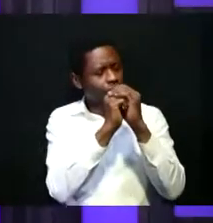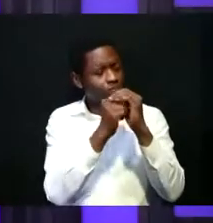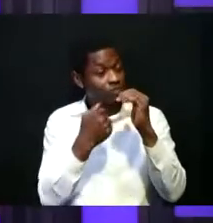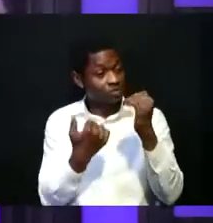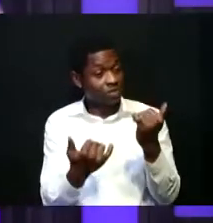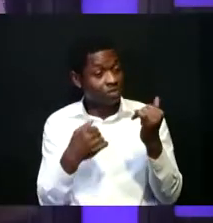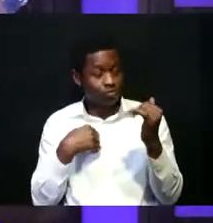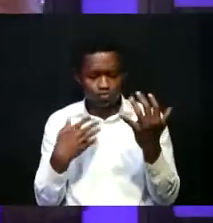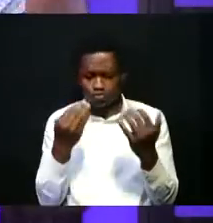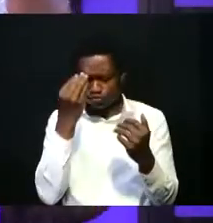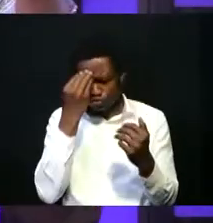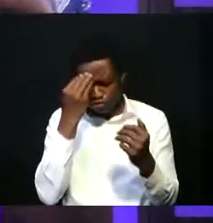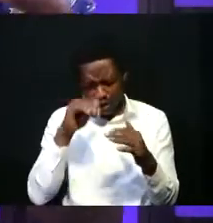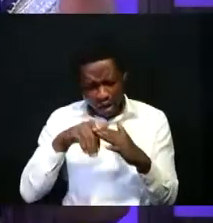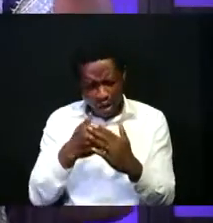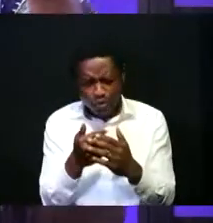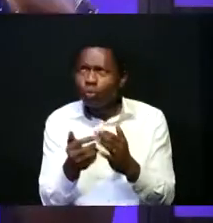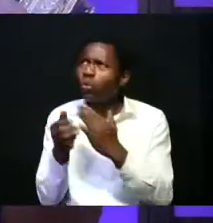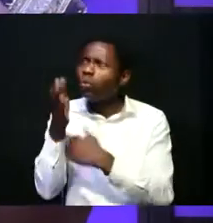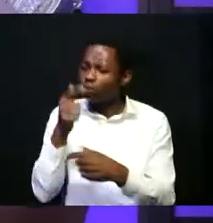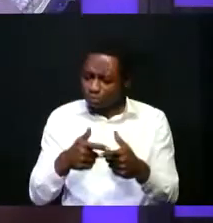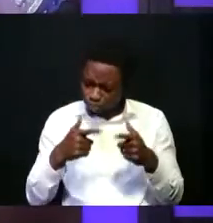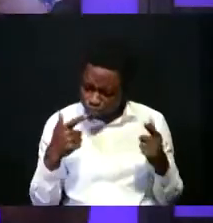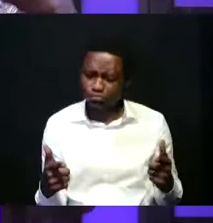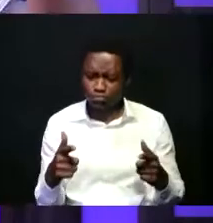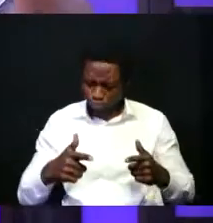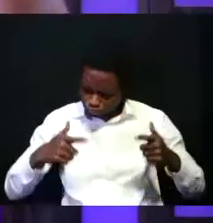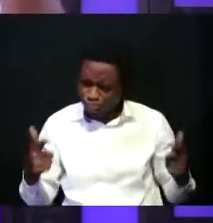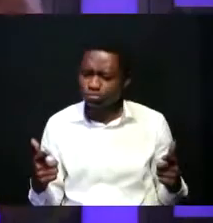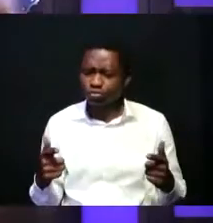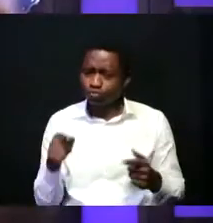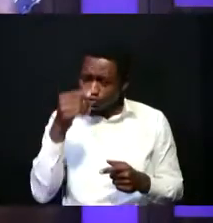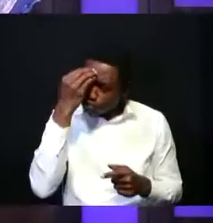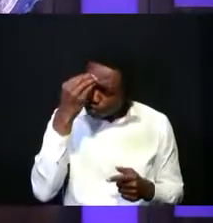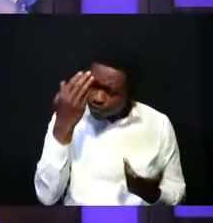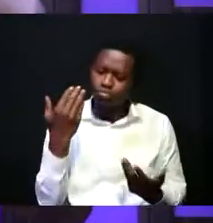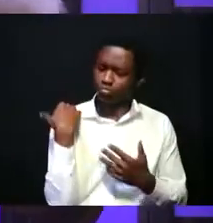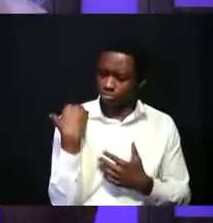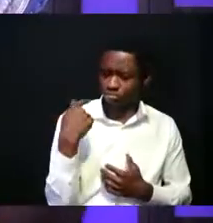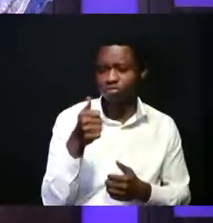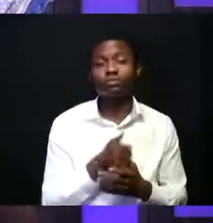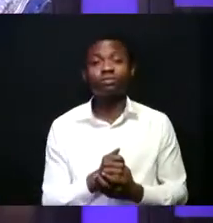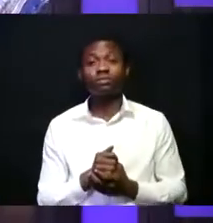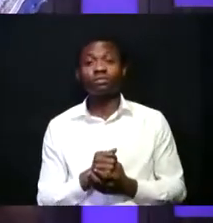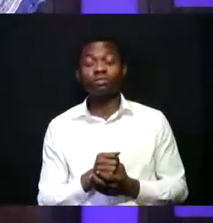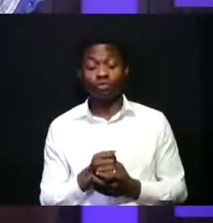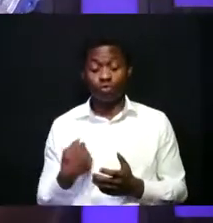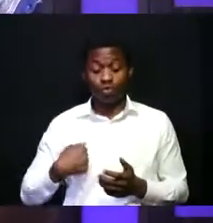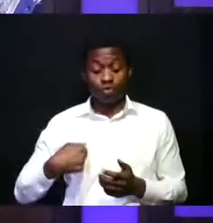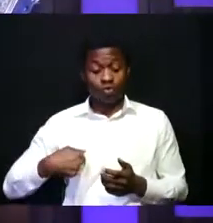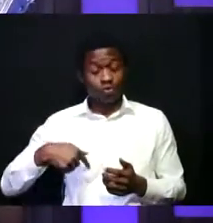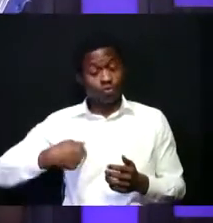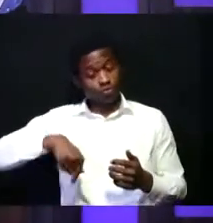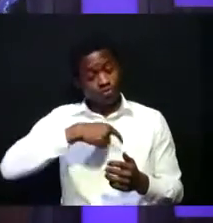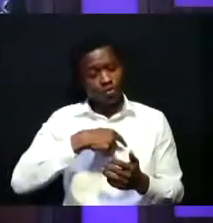he is, how great he is, how wonderful he is, how powerful he is. And as we remind ourselves, let us, with all our energy and with all